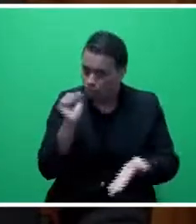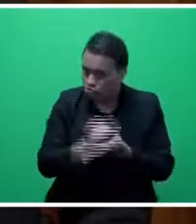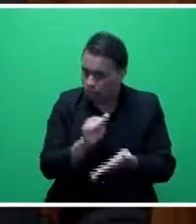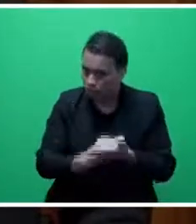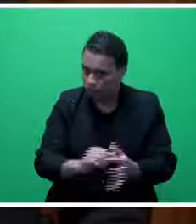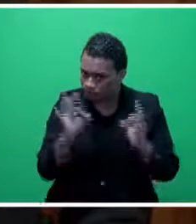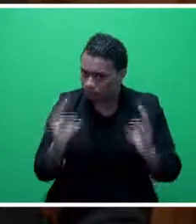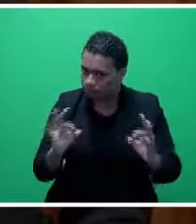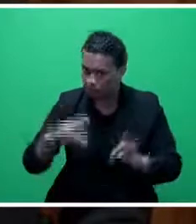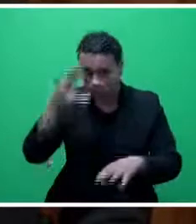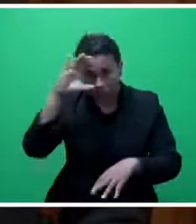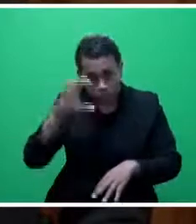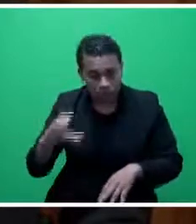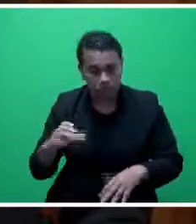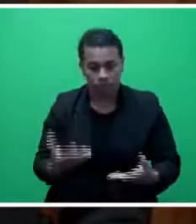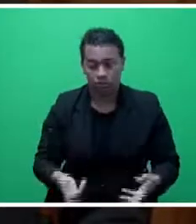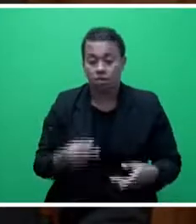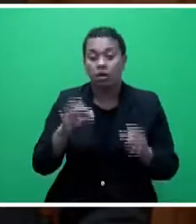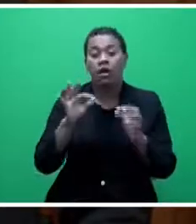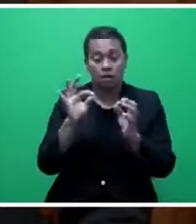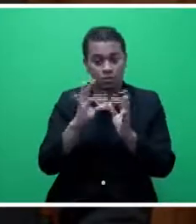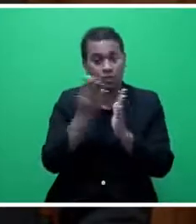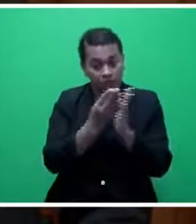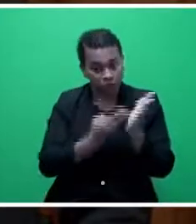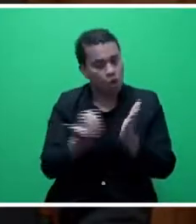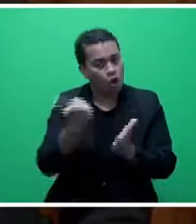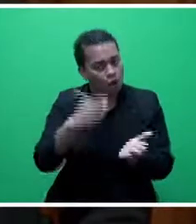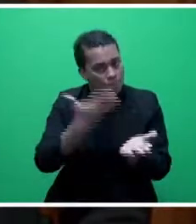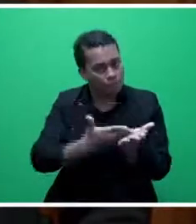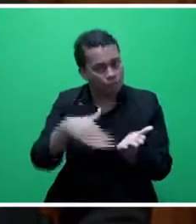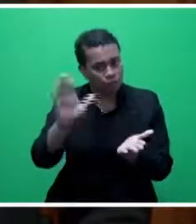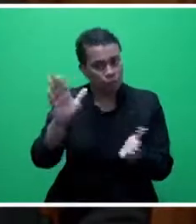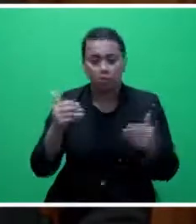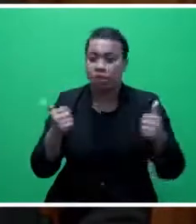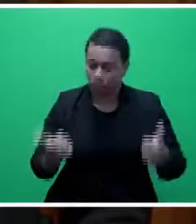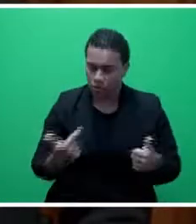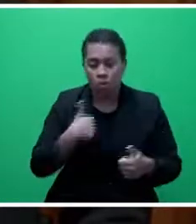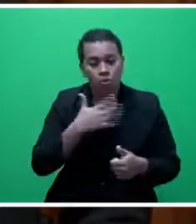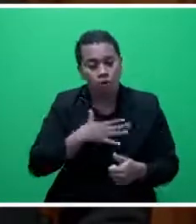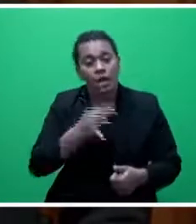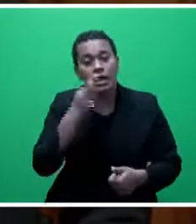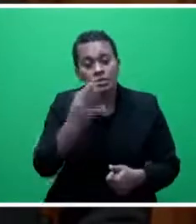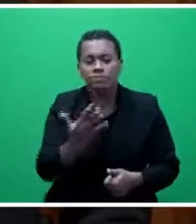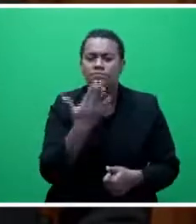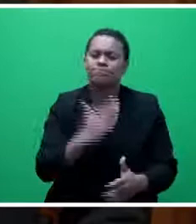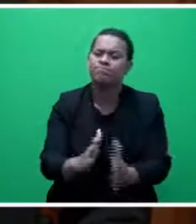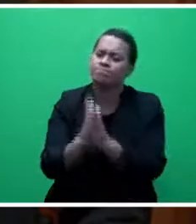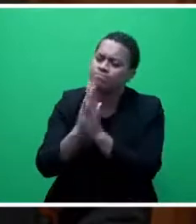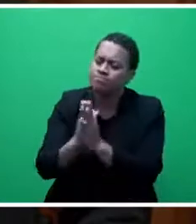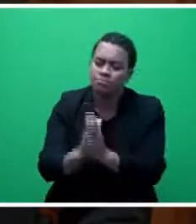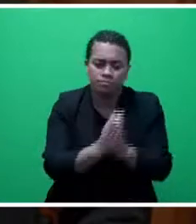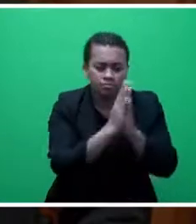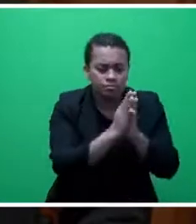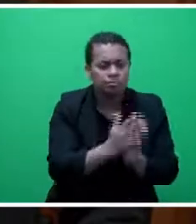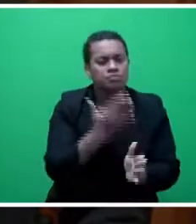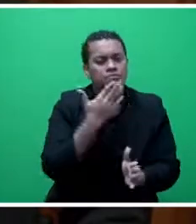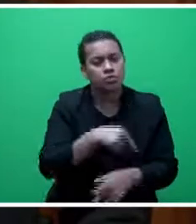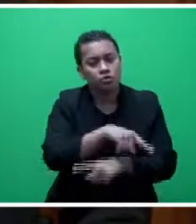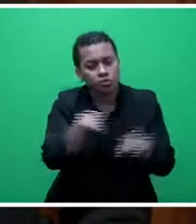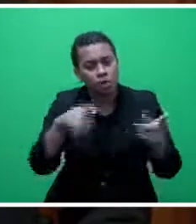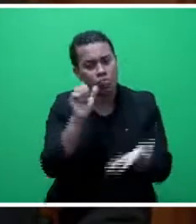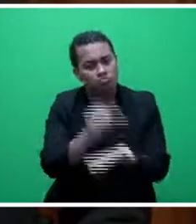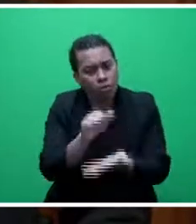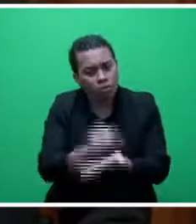the budget is passed. Consequential bills will pass. My plea to the government from this side of the House: go out and do it properly,